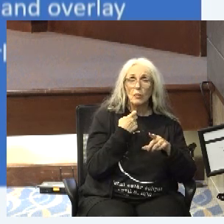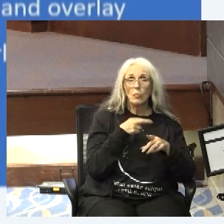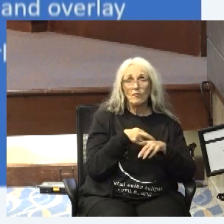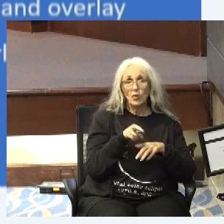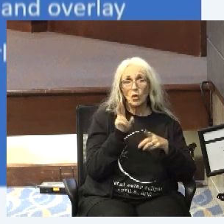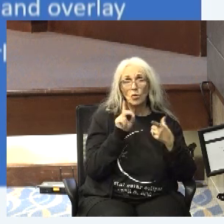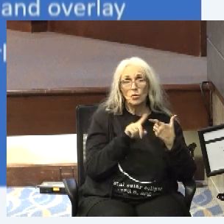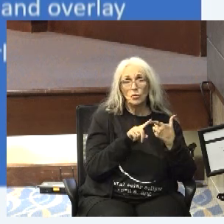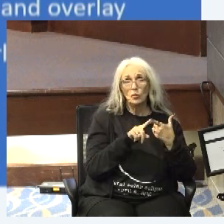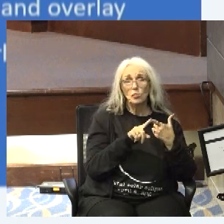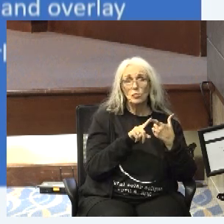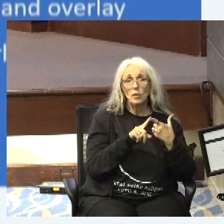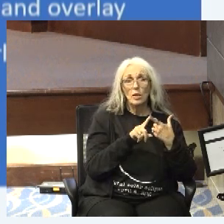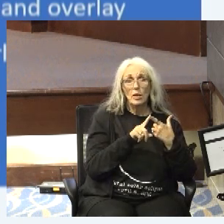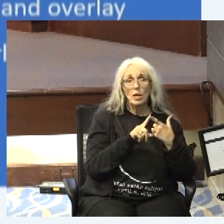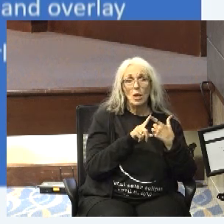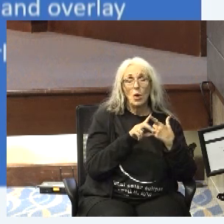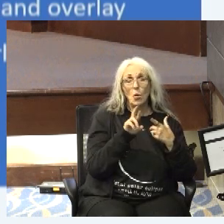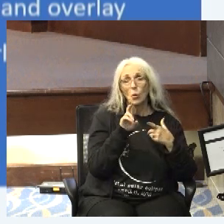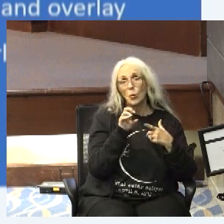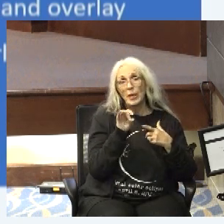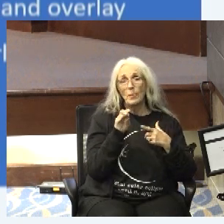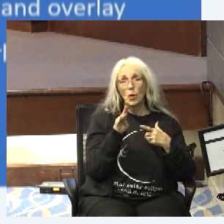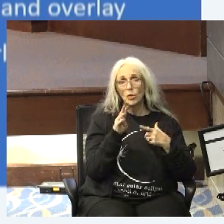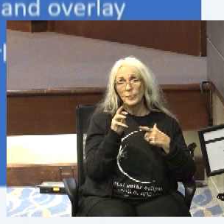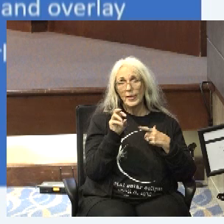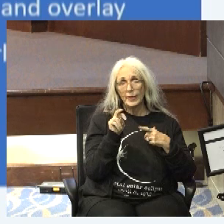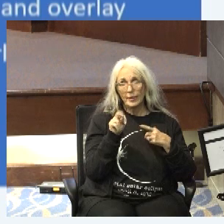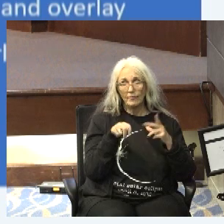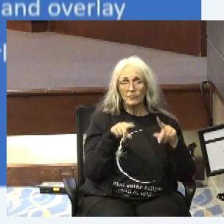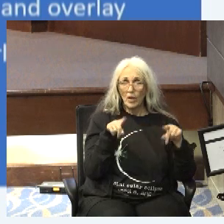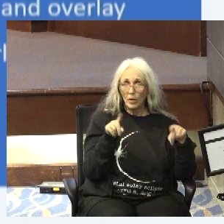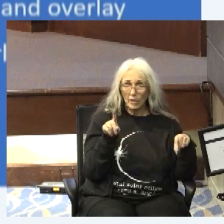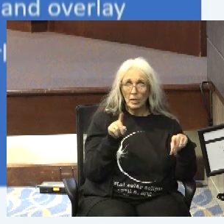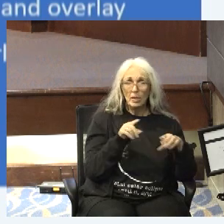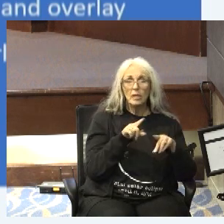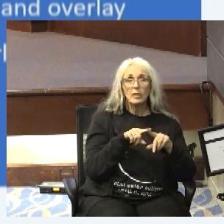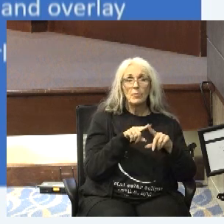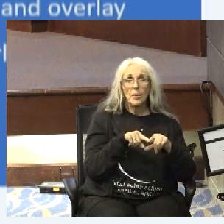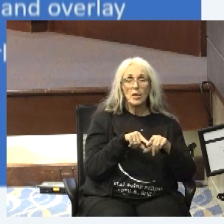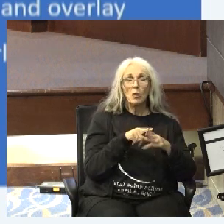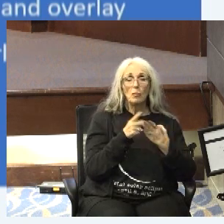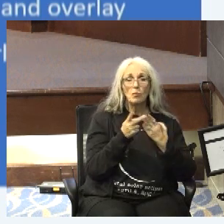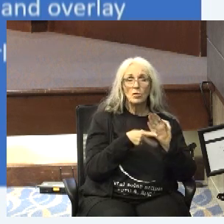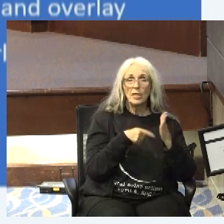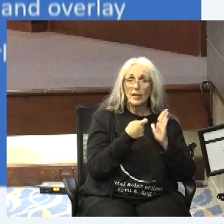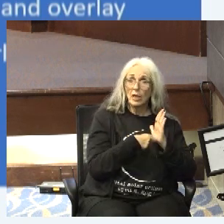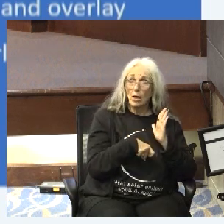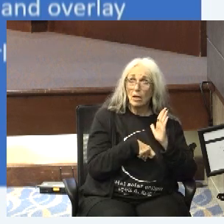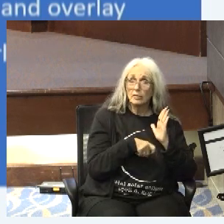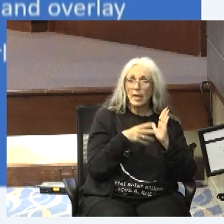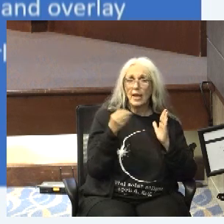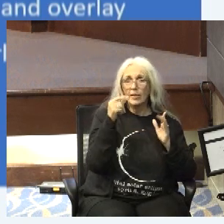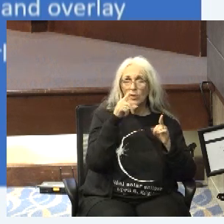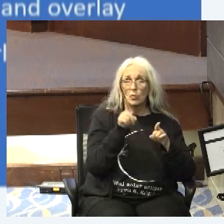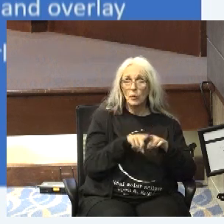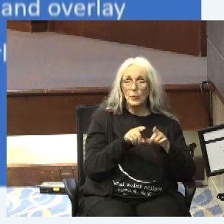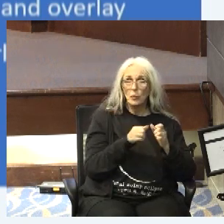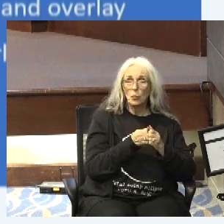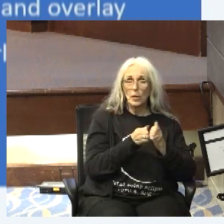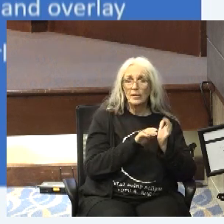as, the reimbursements can vary based on project cost. The development agreement with the